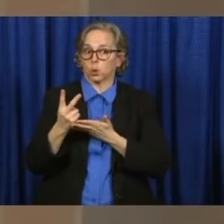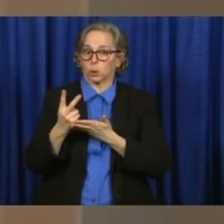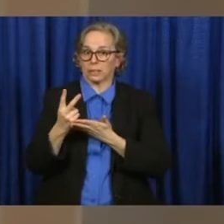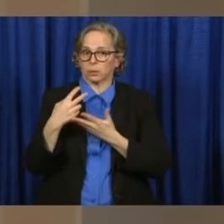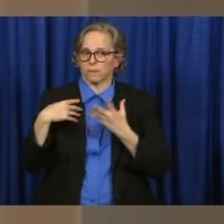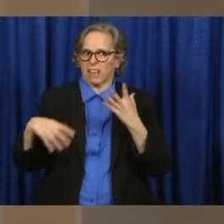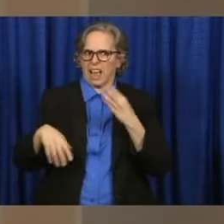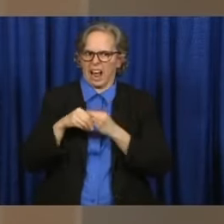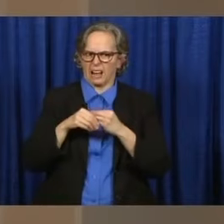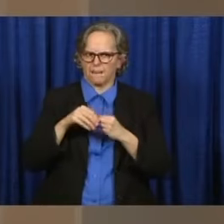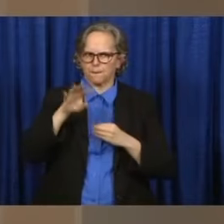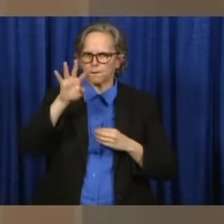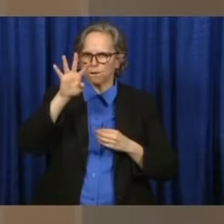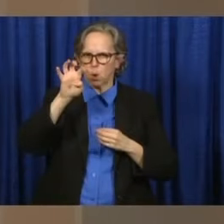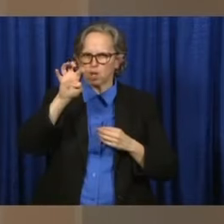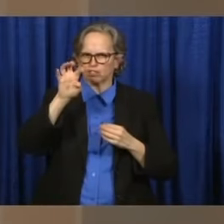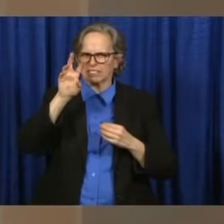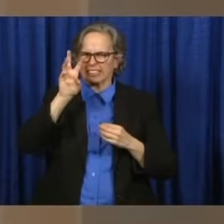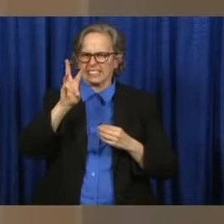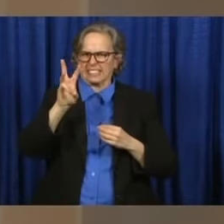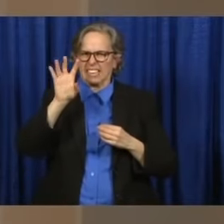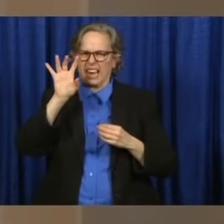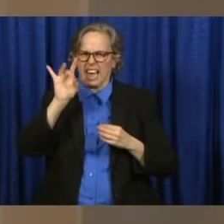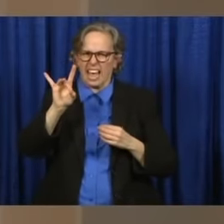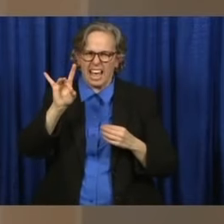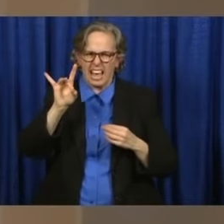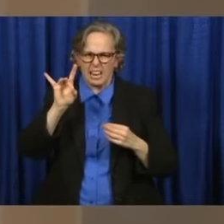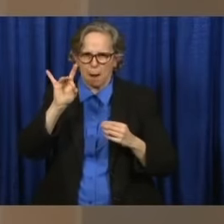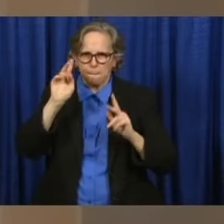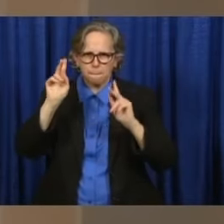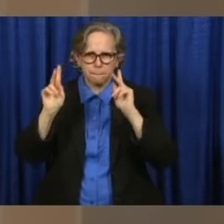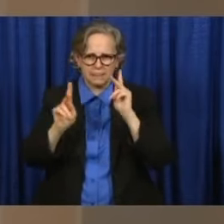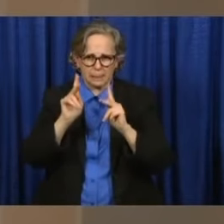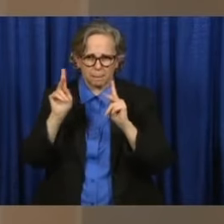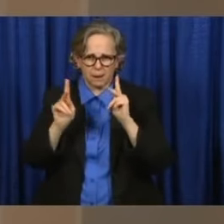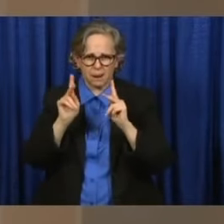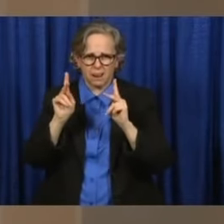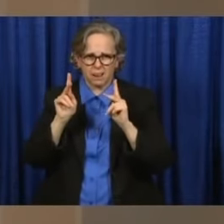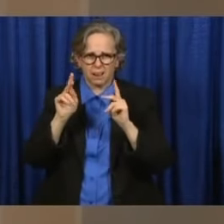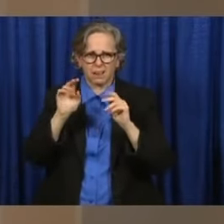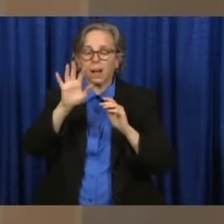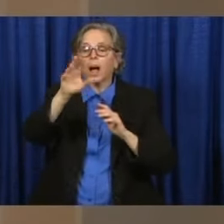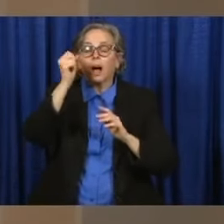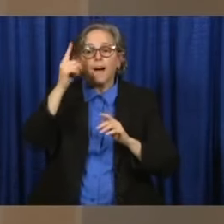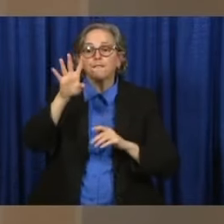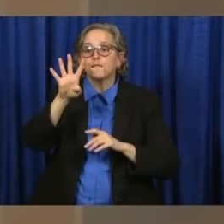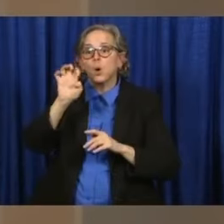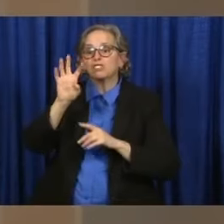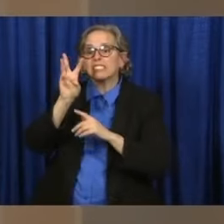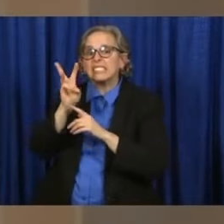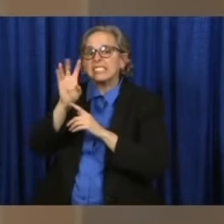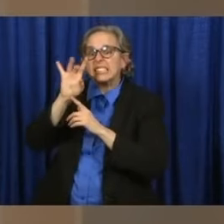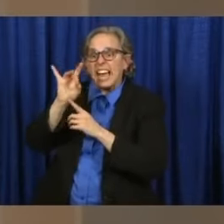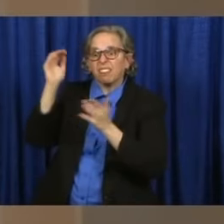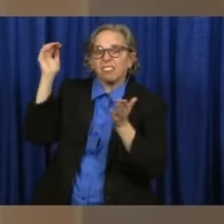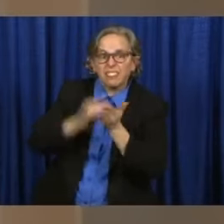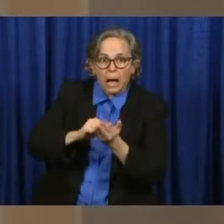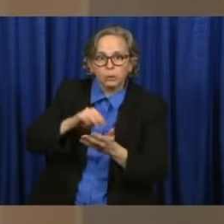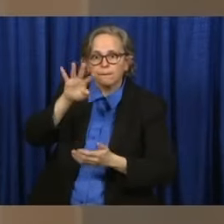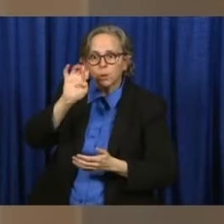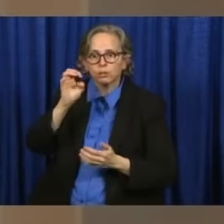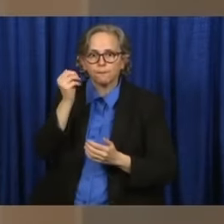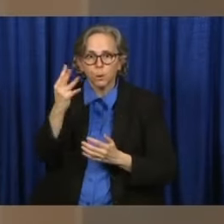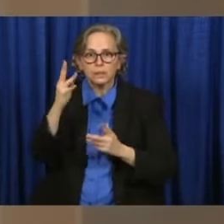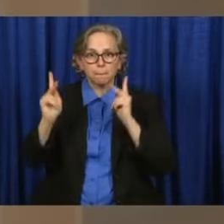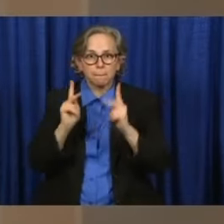468,414 people to the unemployment rolls as a result of coronavirus. To put that in perspective,